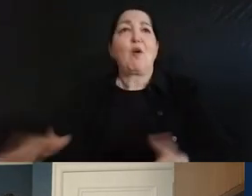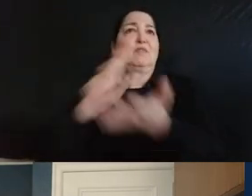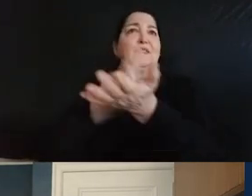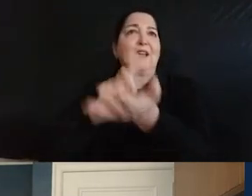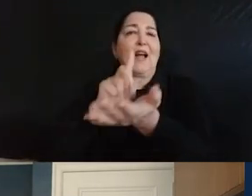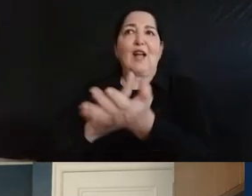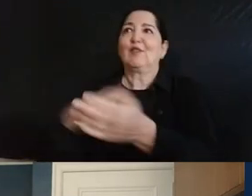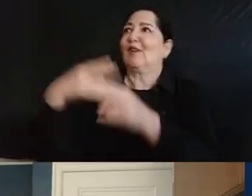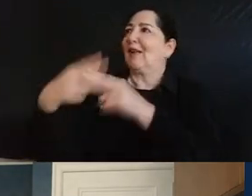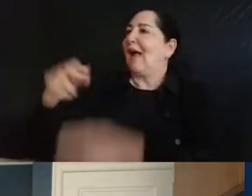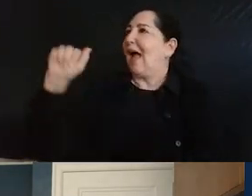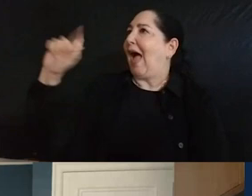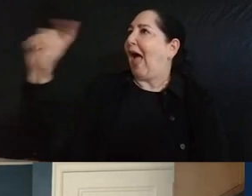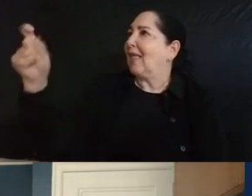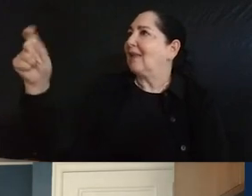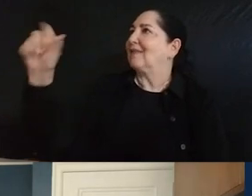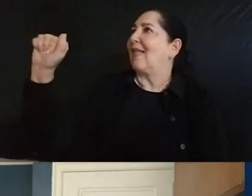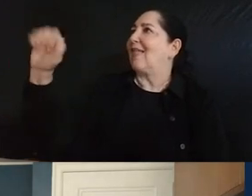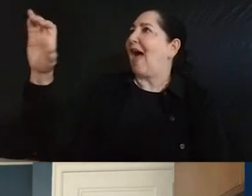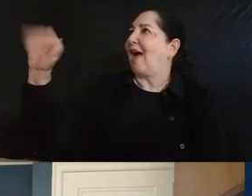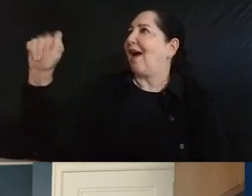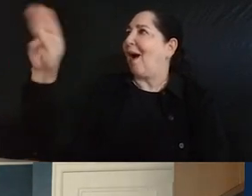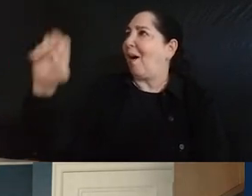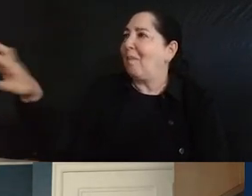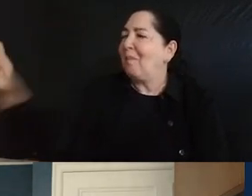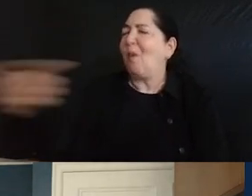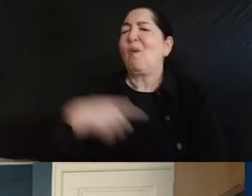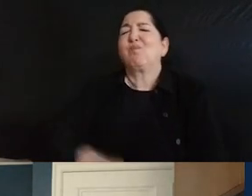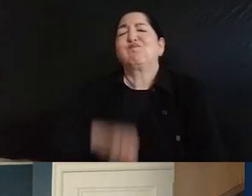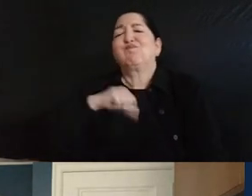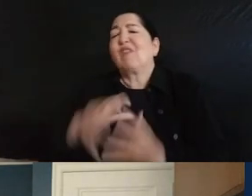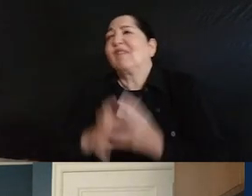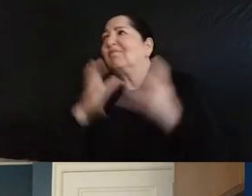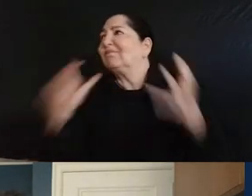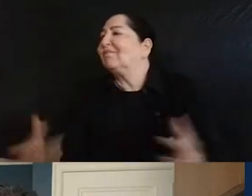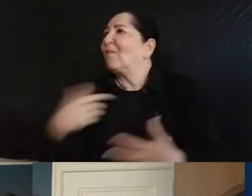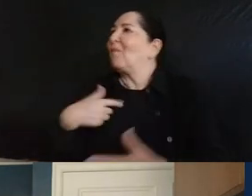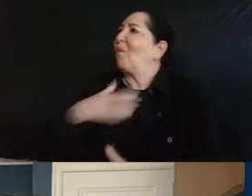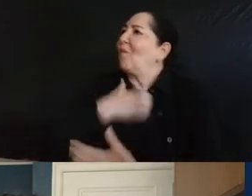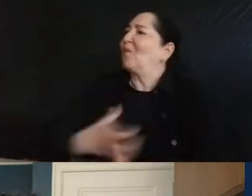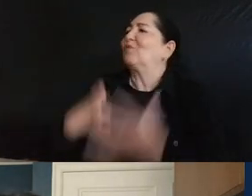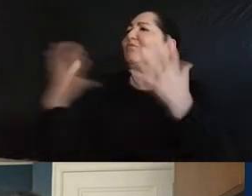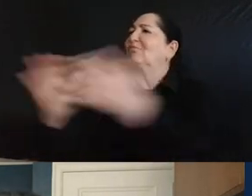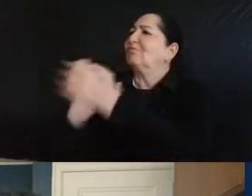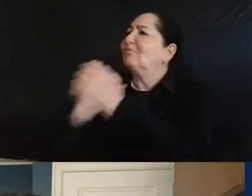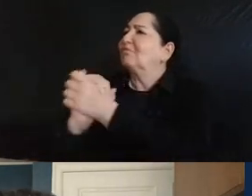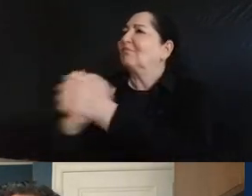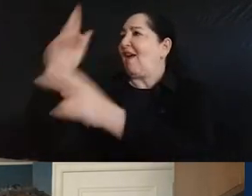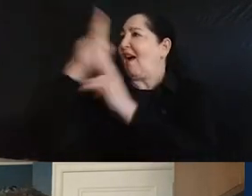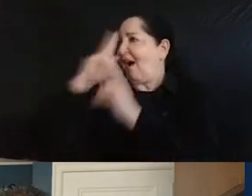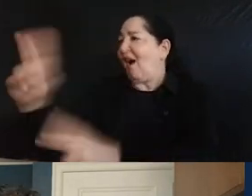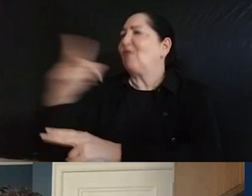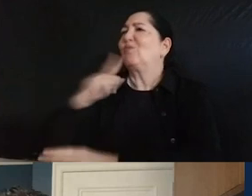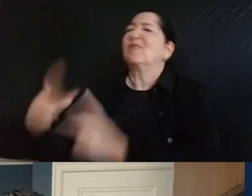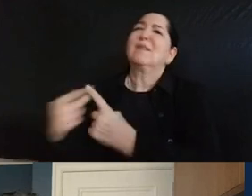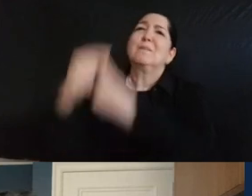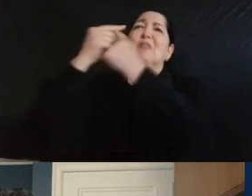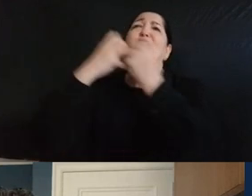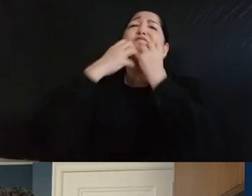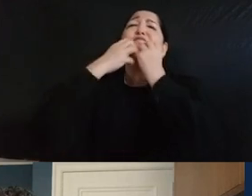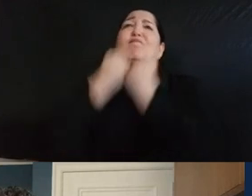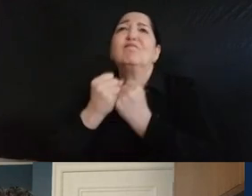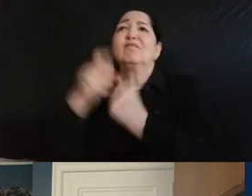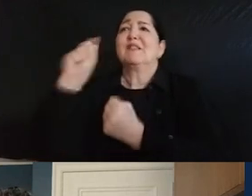Lacamoire. We are so proud of you, and we wish you the biggest congratulations on receiving this honor. I can't think of anybody more special and more deserving